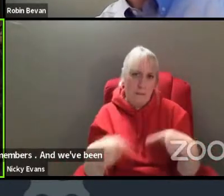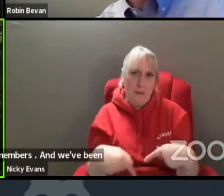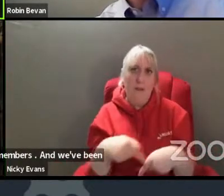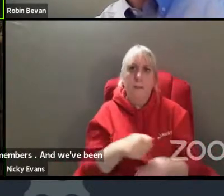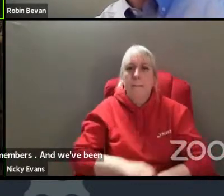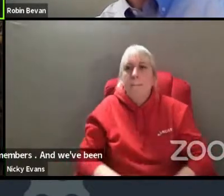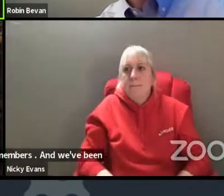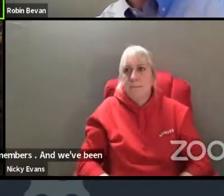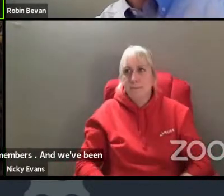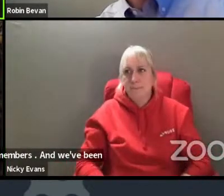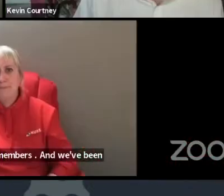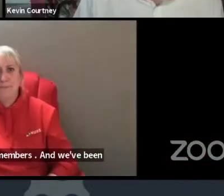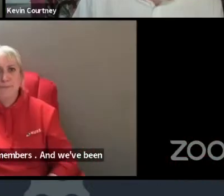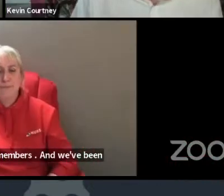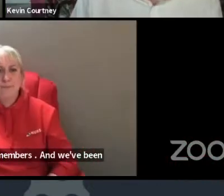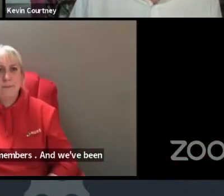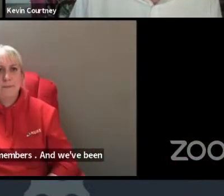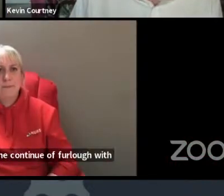I've